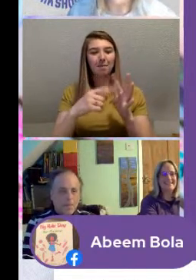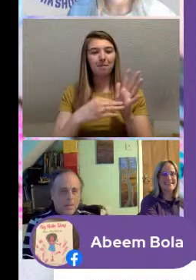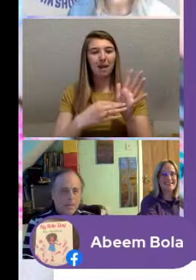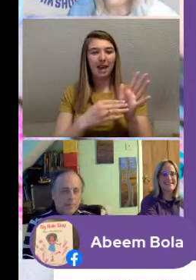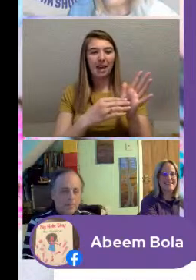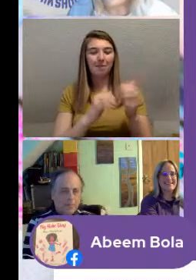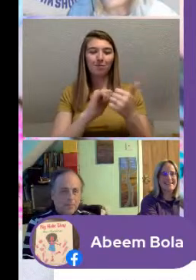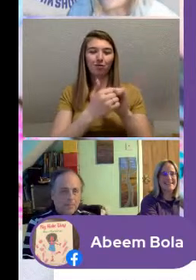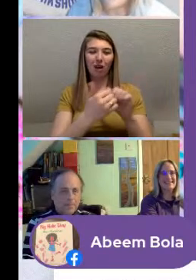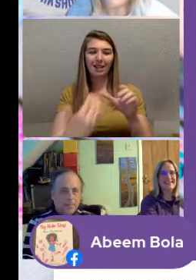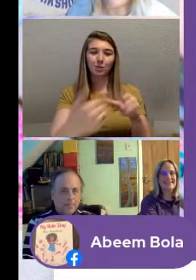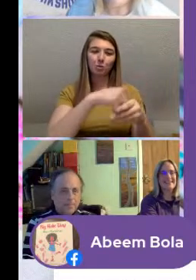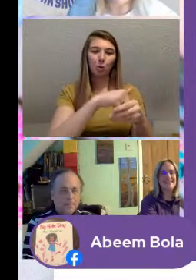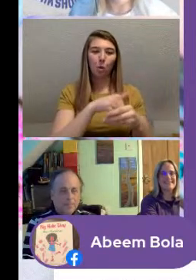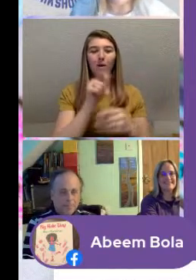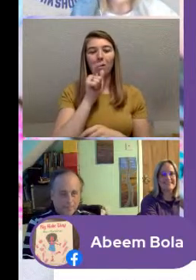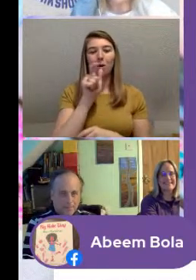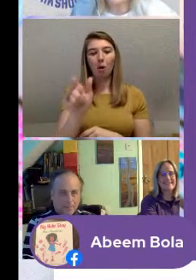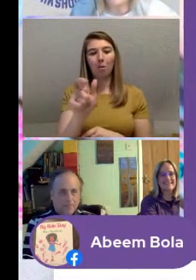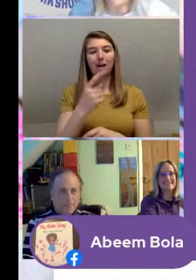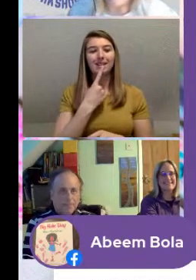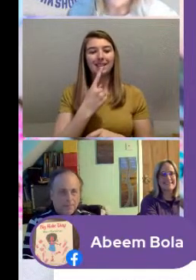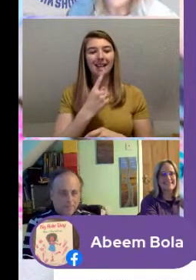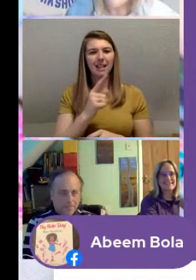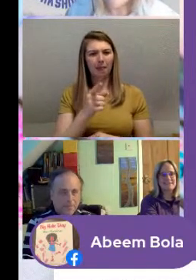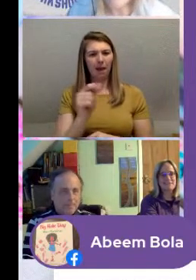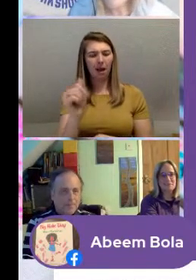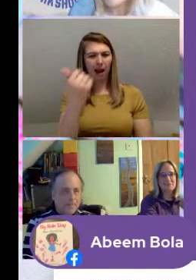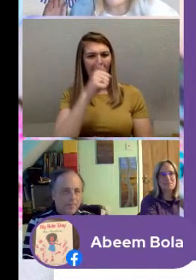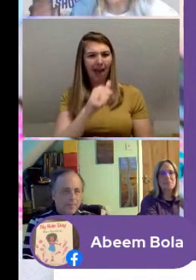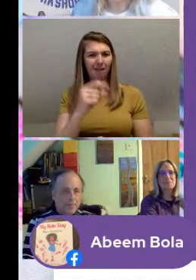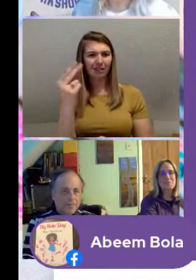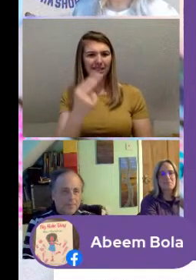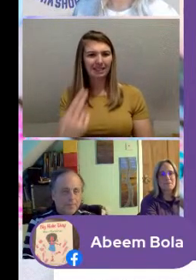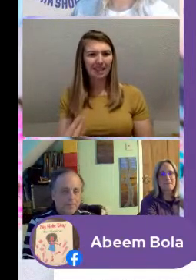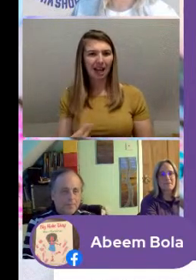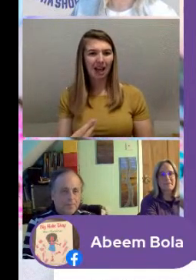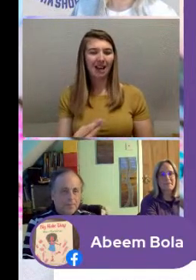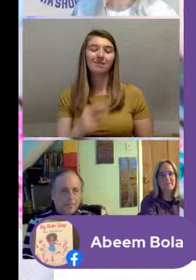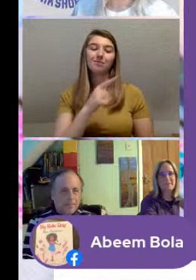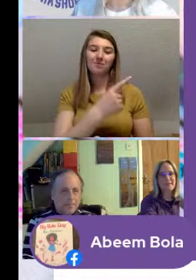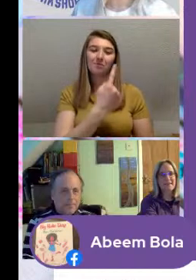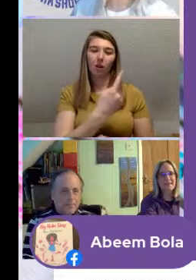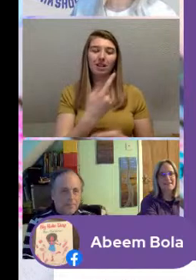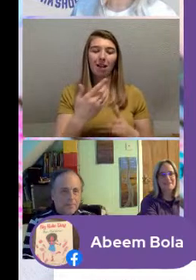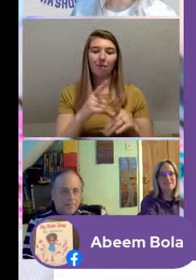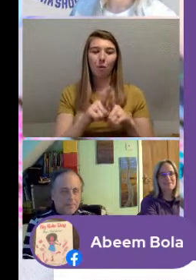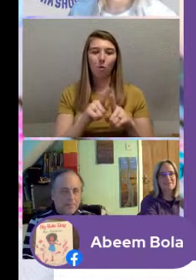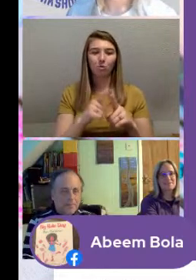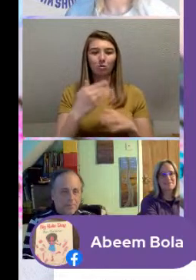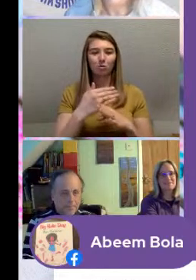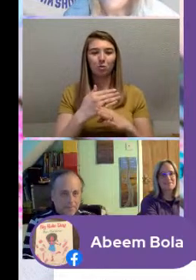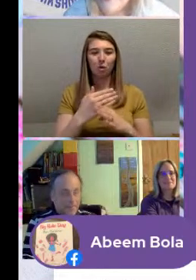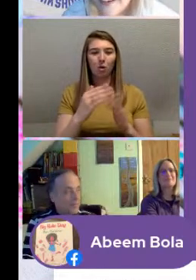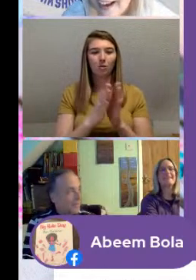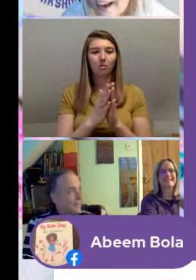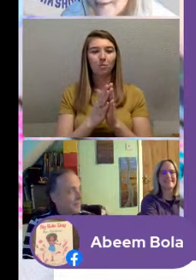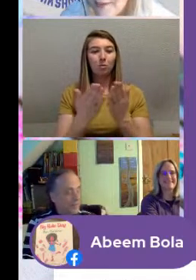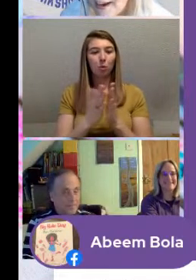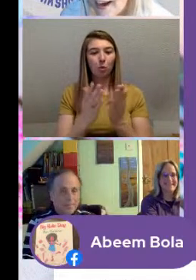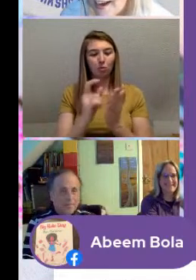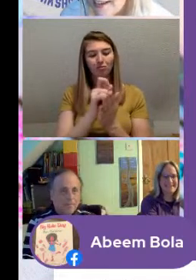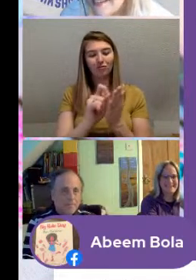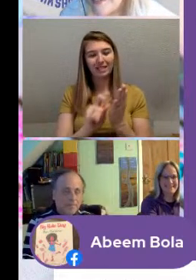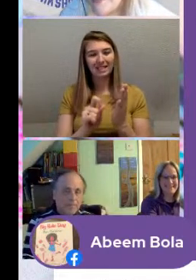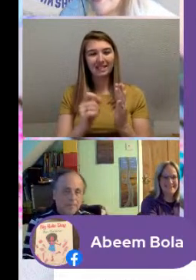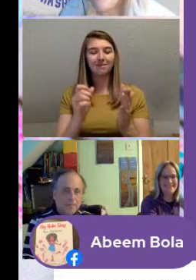left, right and center as well, so we'll put a link in our group. All of you can go out and buy Abeem's book. It's amazing.